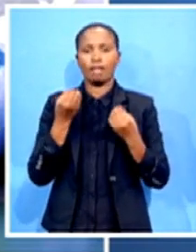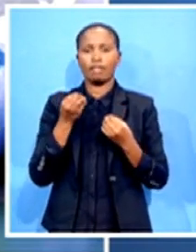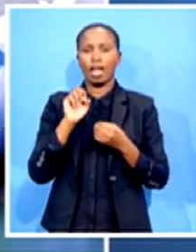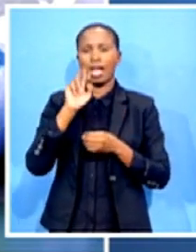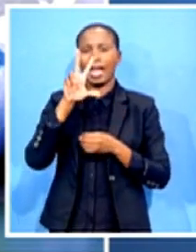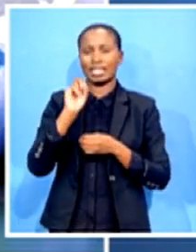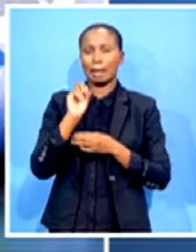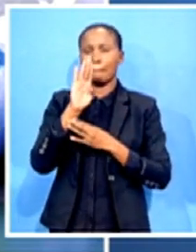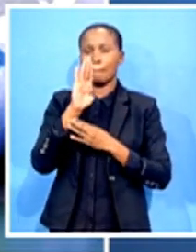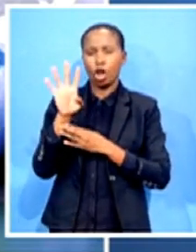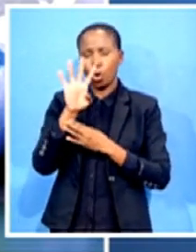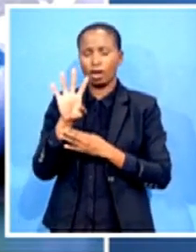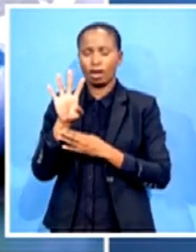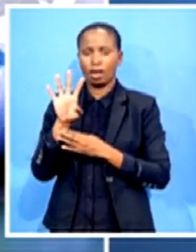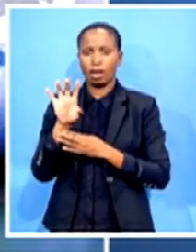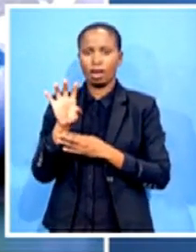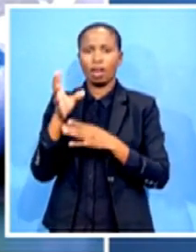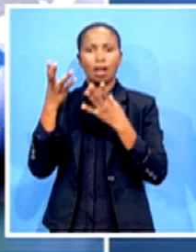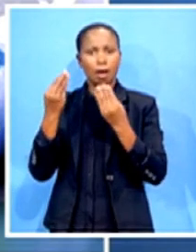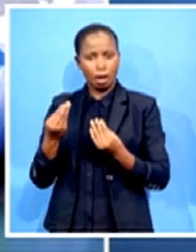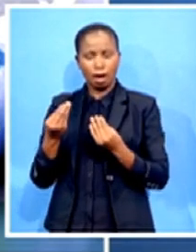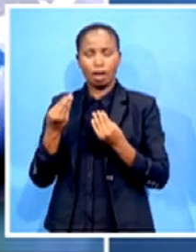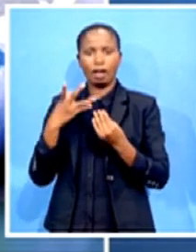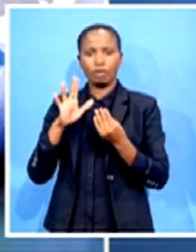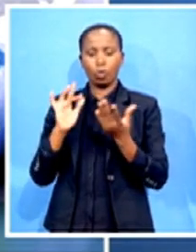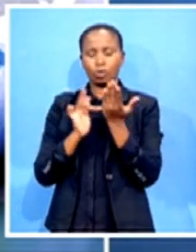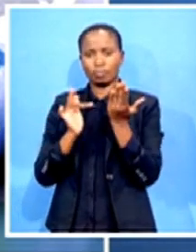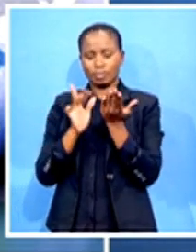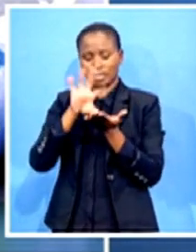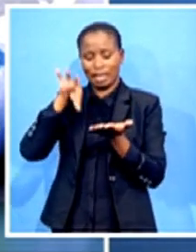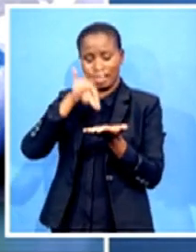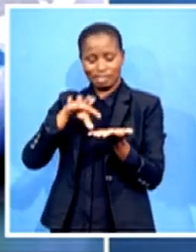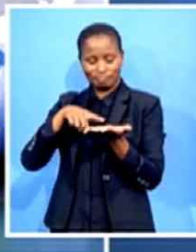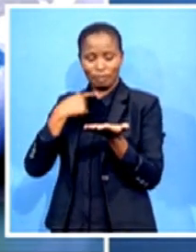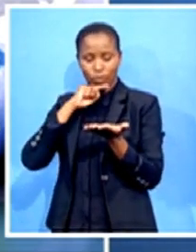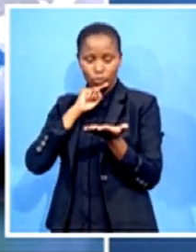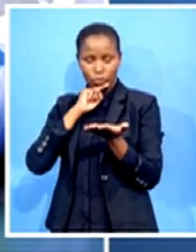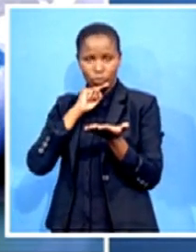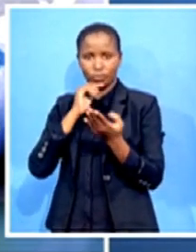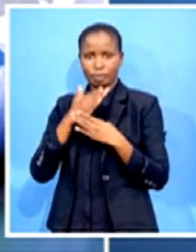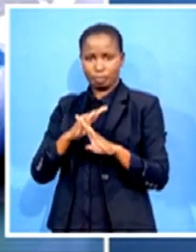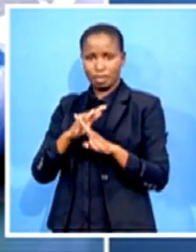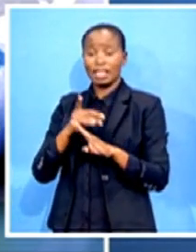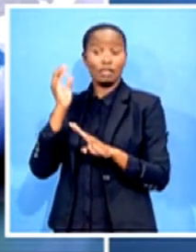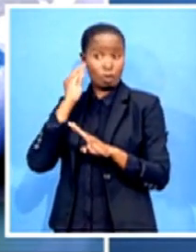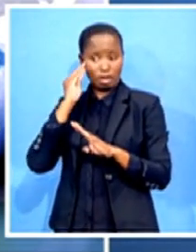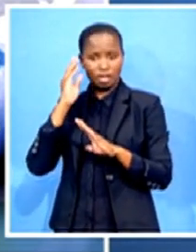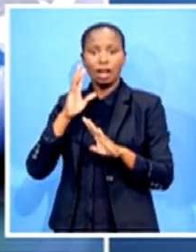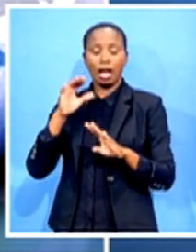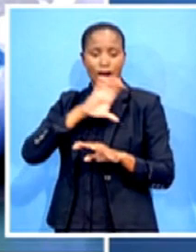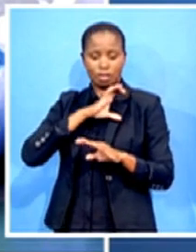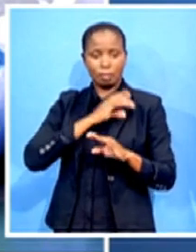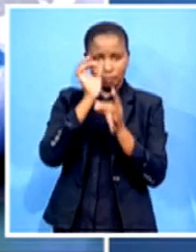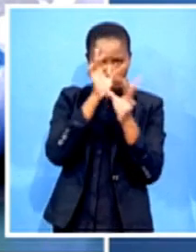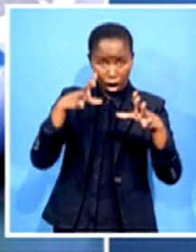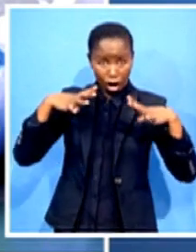signatures that are potentially malicious, and we're sharing that information back to our customers and allowing them to protect themselves